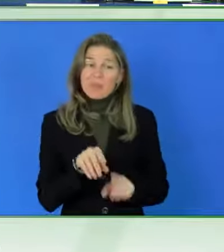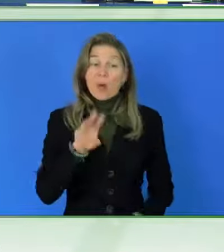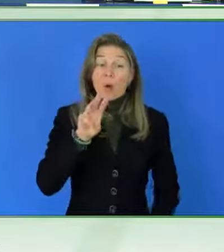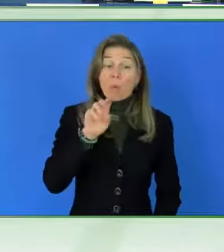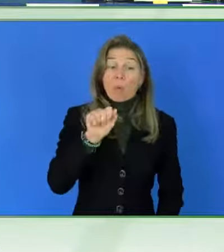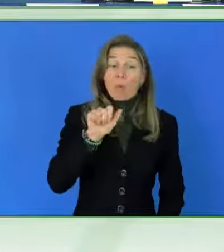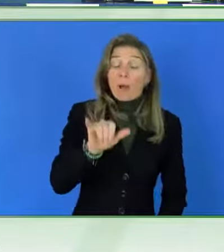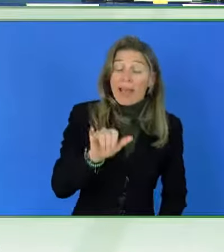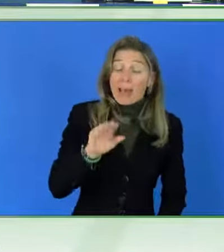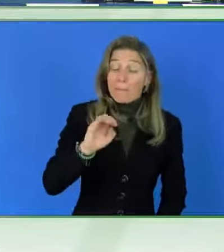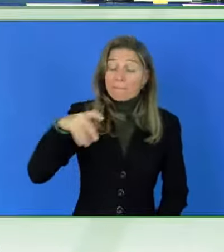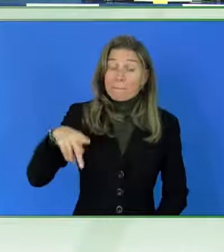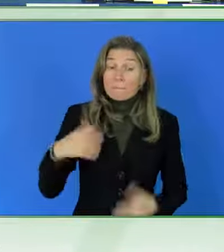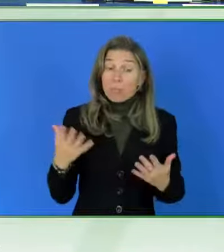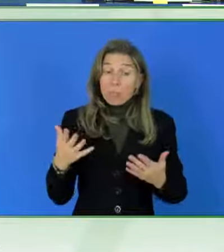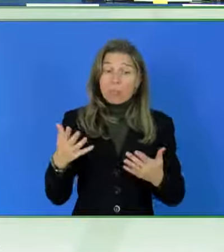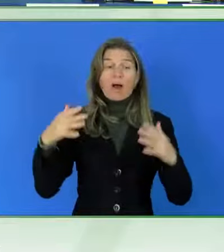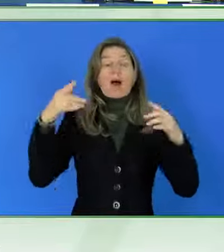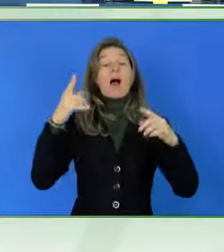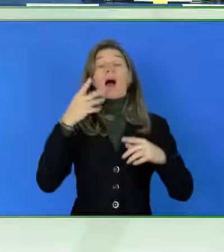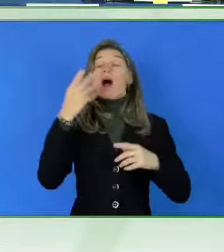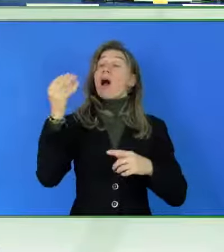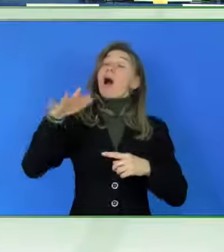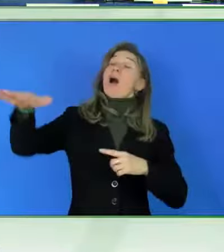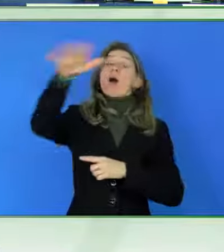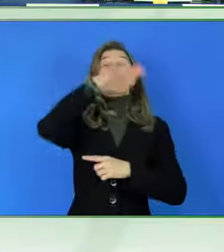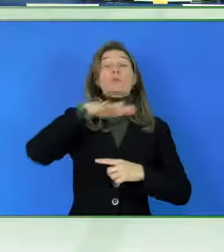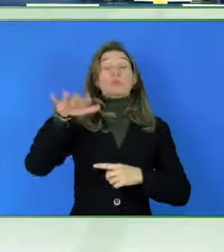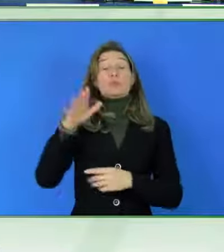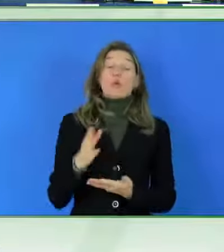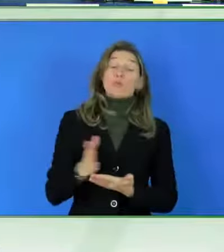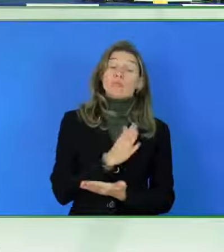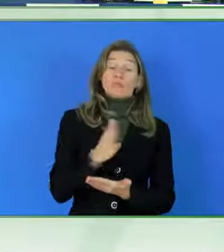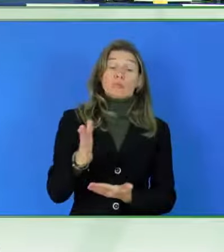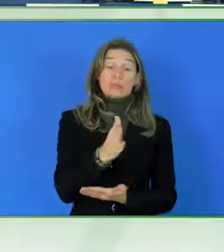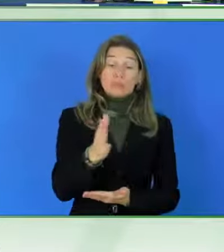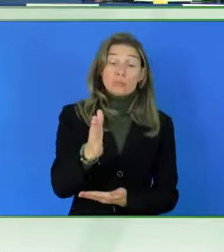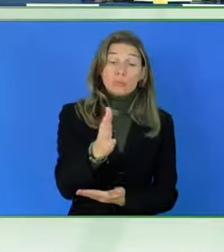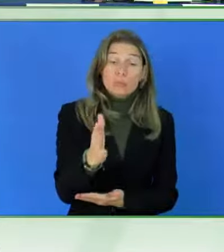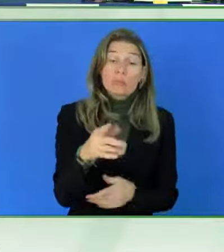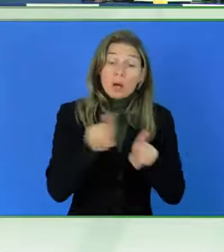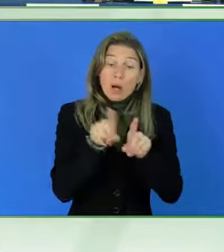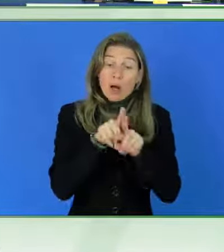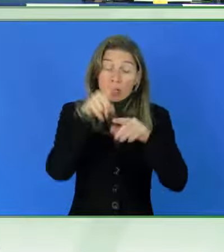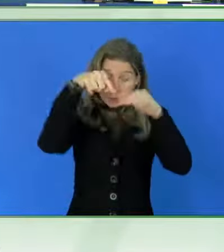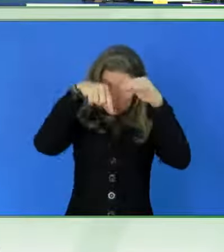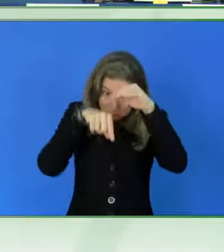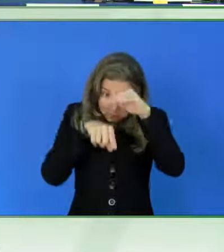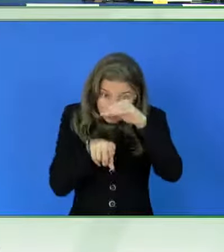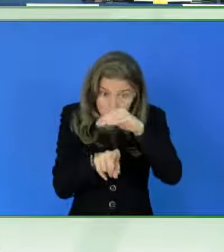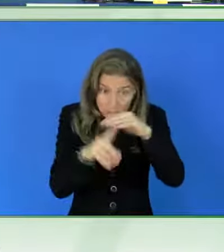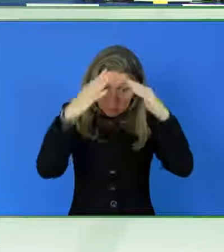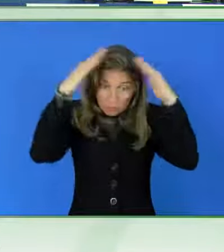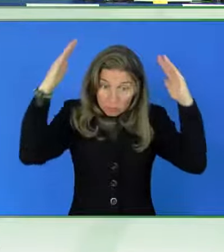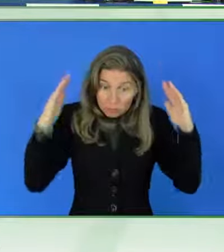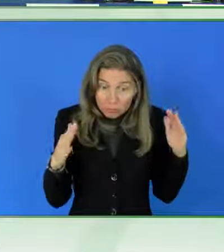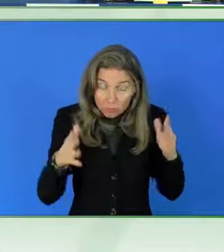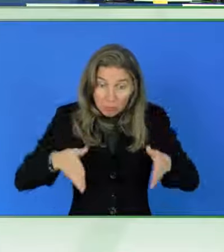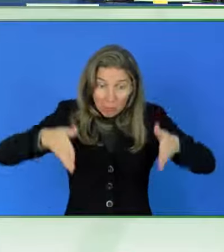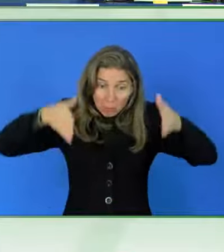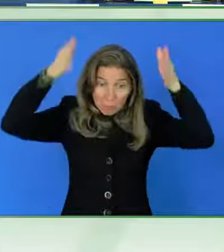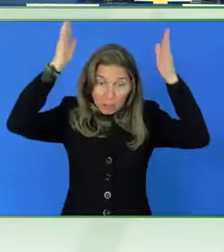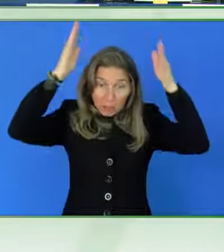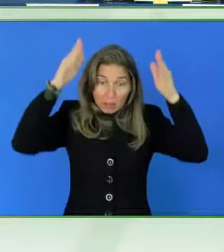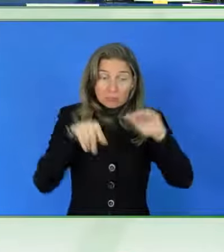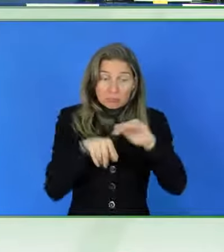works indoors and outdoors, accurate to 1 meter and 10 degrees heading, so we know where people are facing. And that's